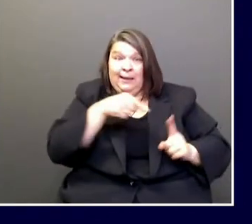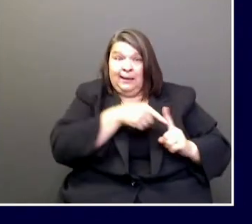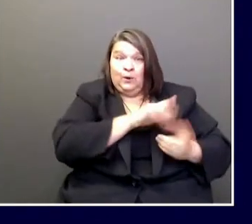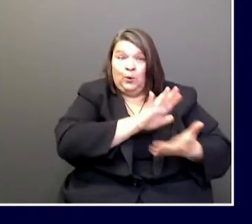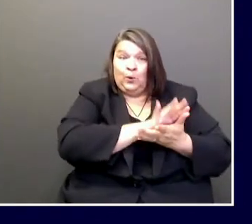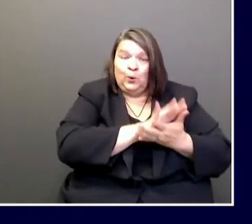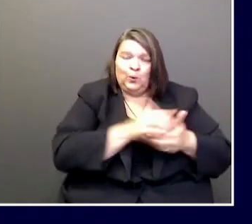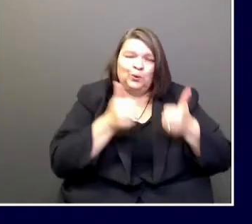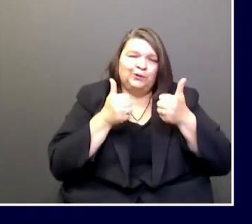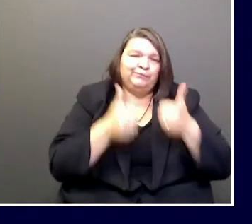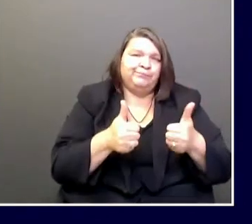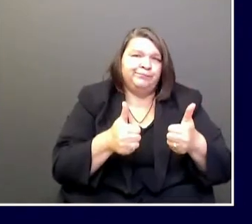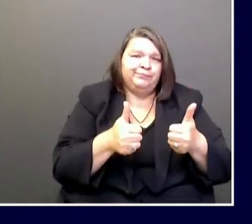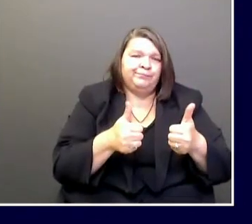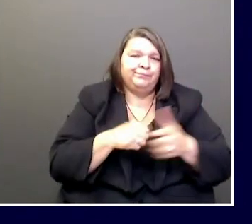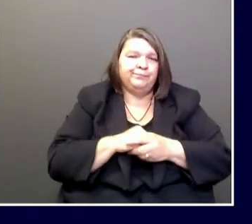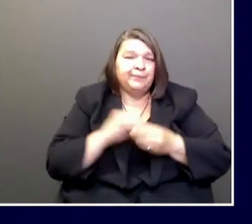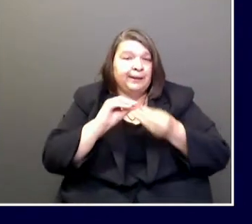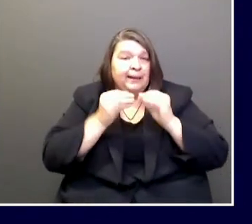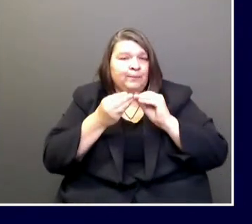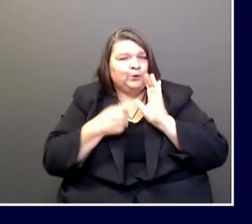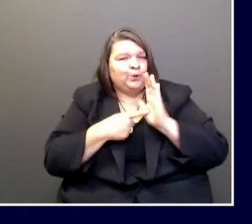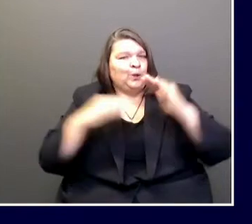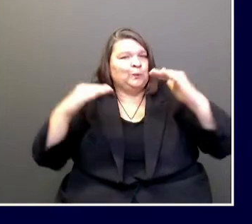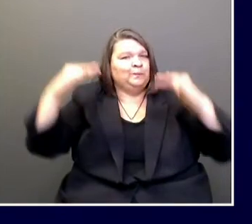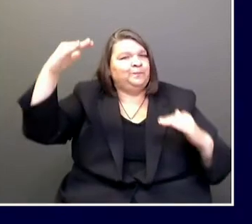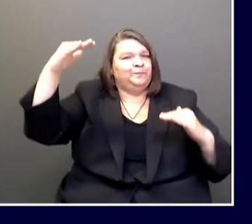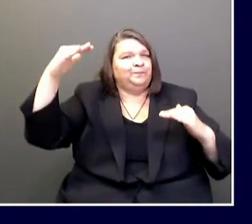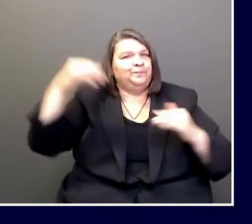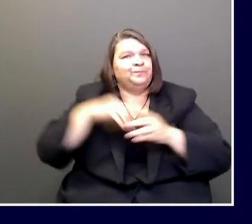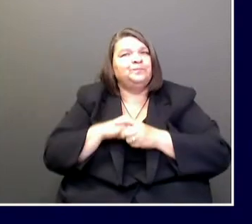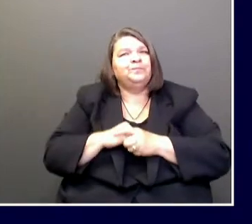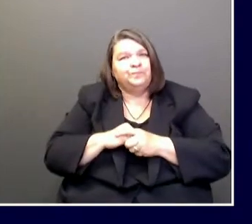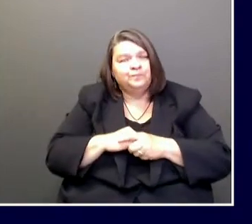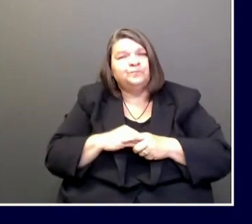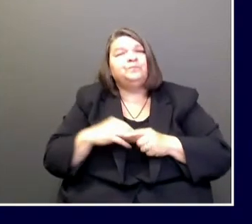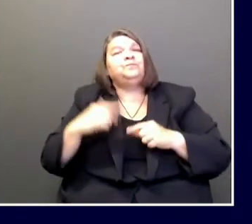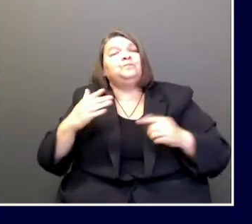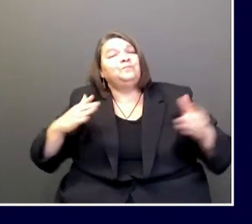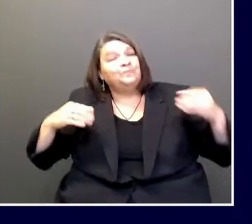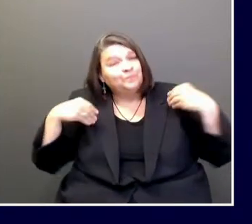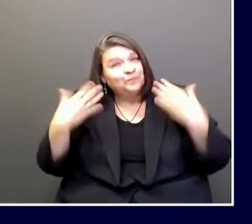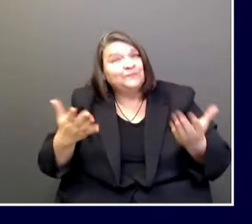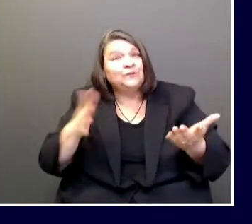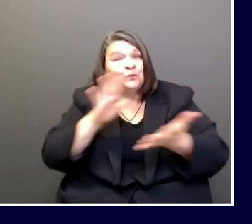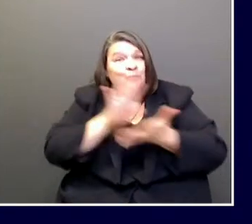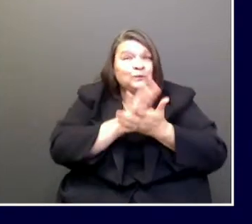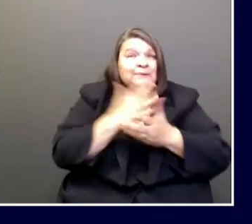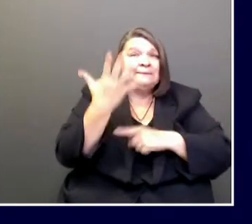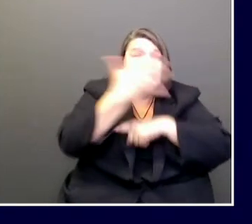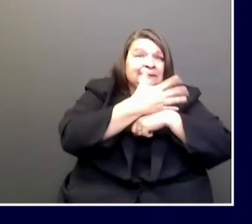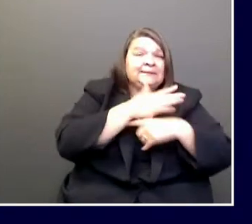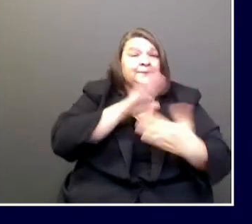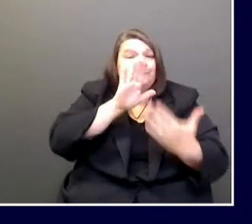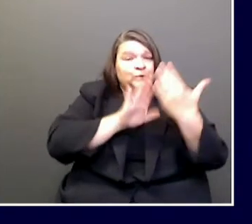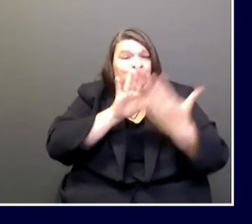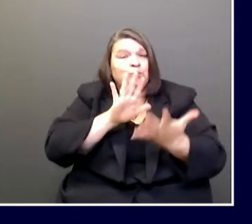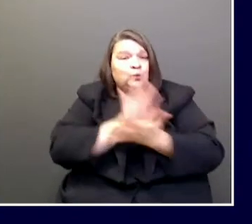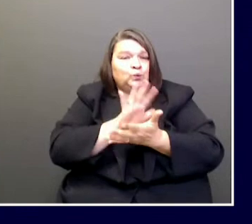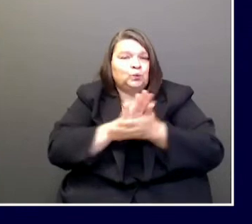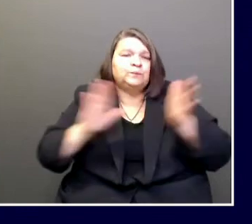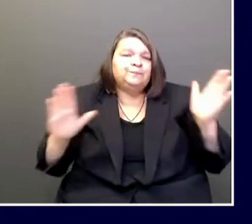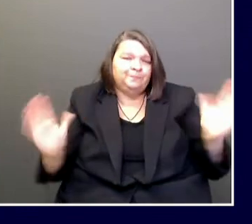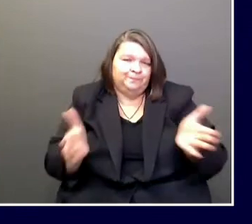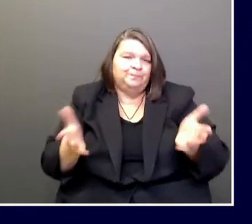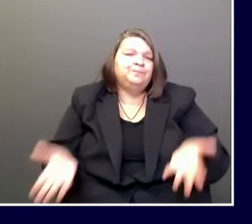week in-person learning can happen this year with some safety. You know, Blair, on top of that, to build on what Commissioner Lambrew